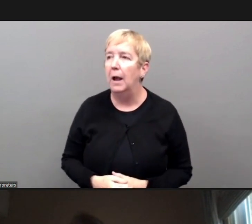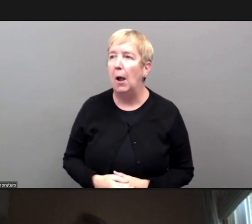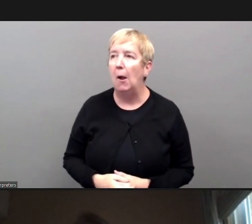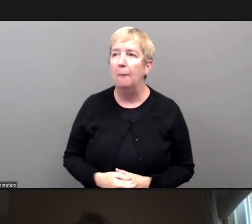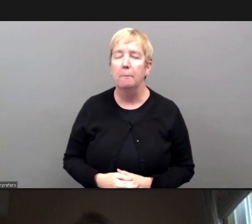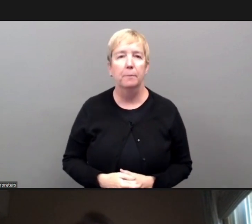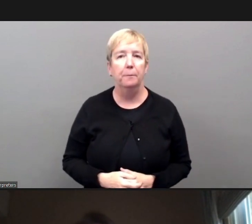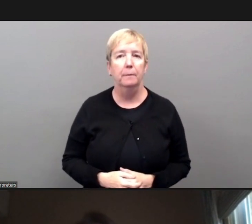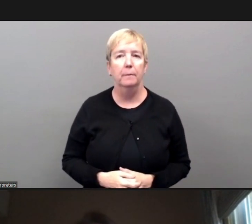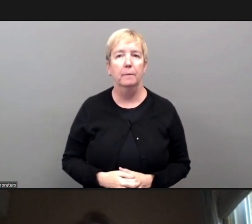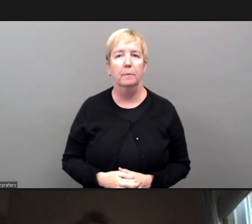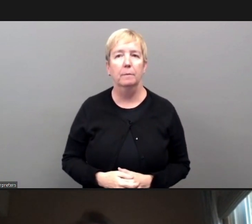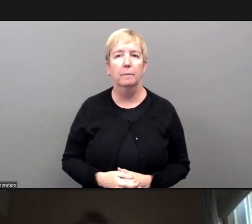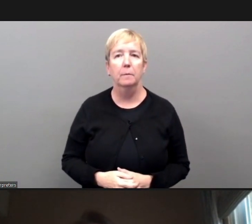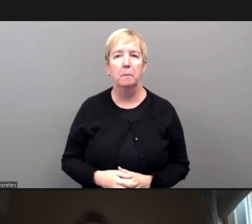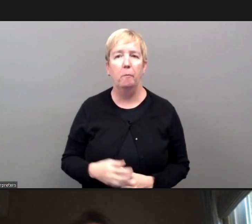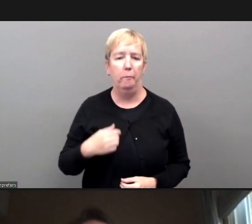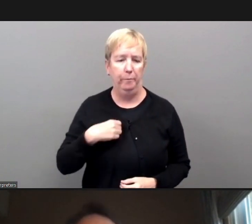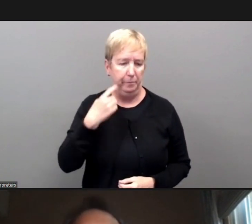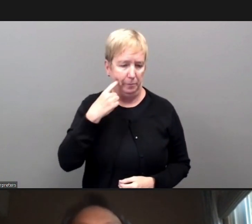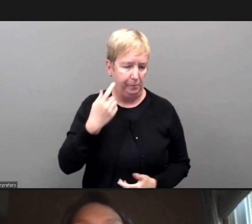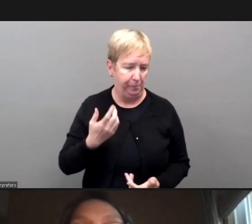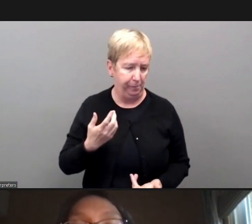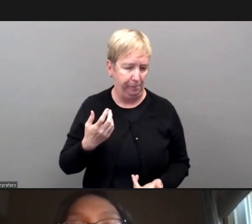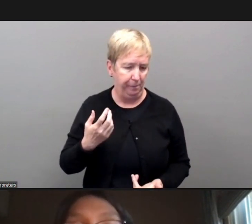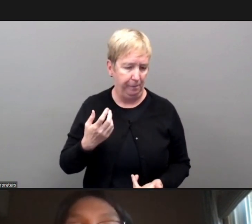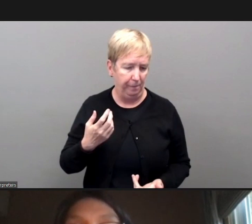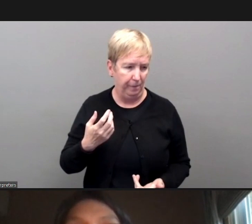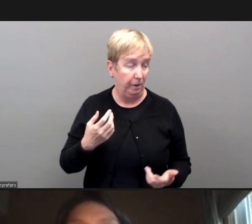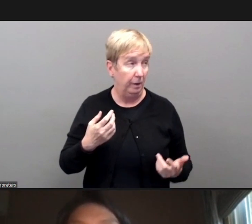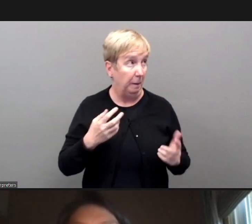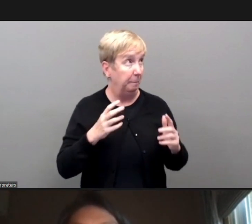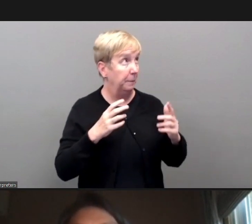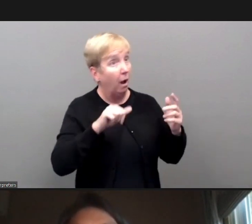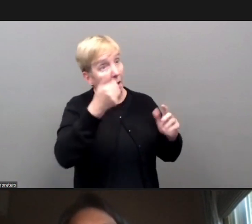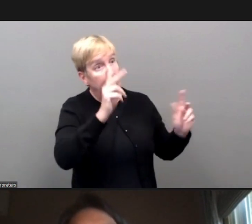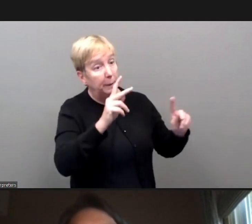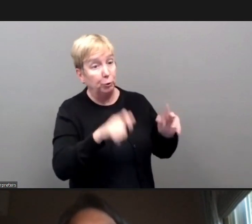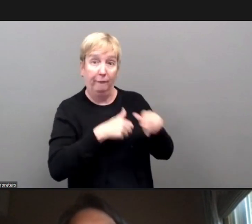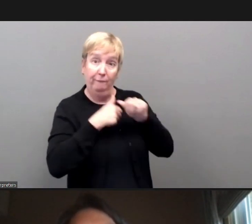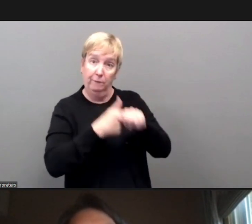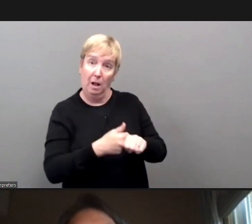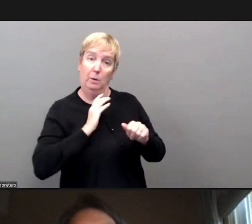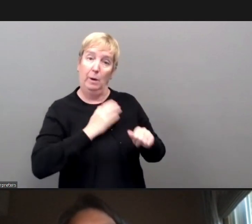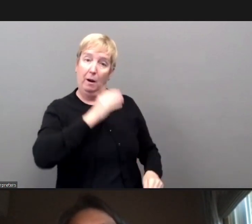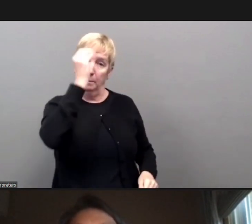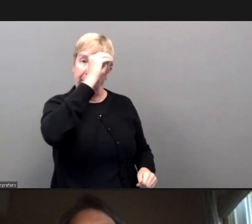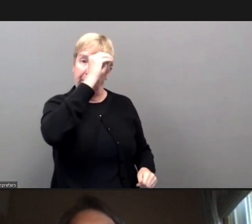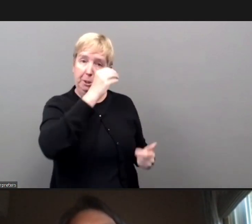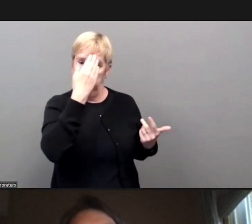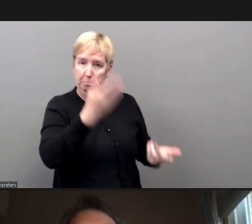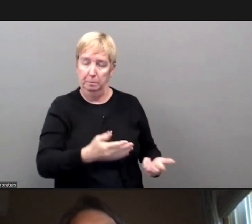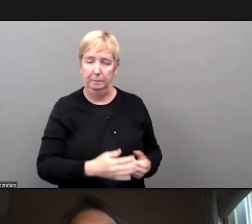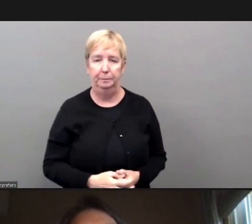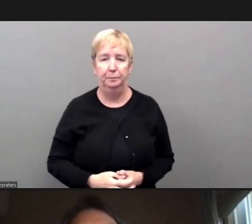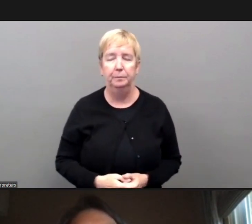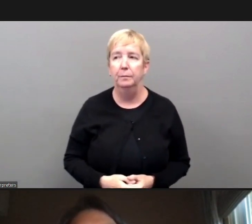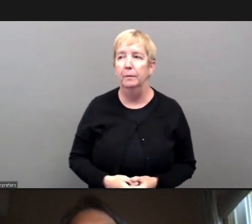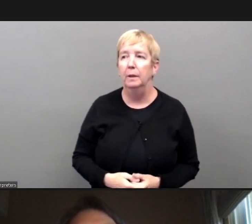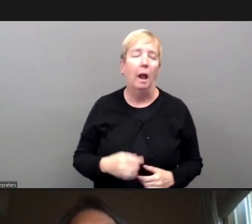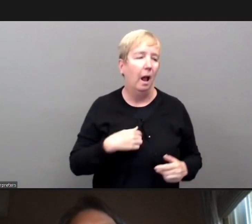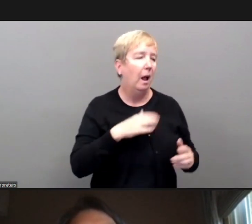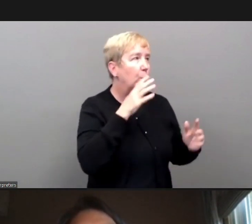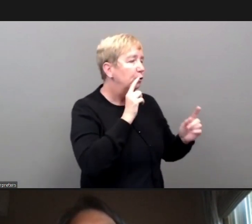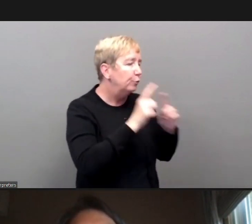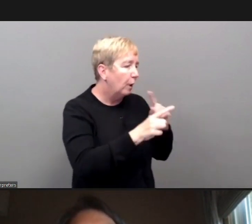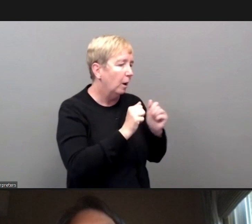really wouldn't really say that anybody else should do that, but we'll look forward to talking to the folks on the modeling team, at least from Lionel, and